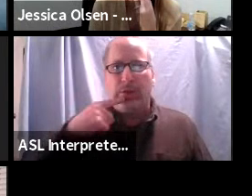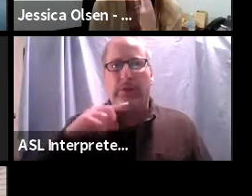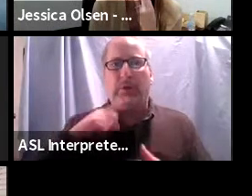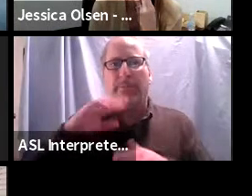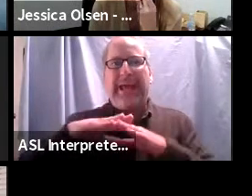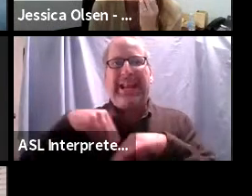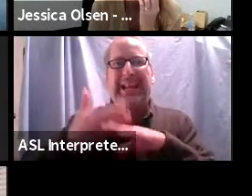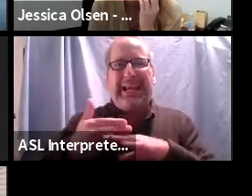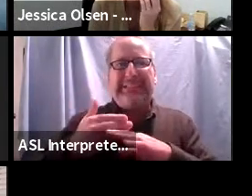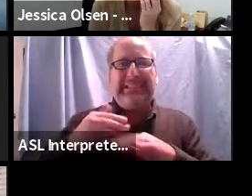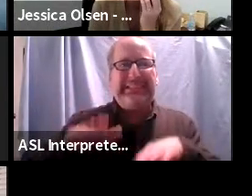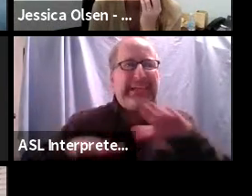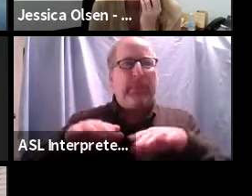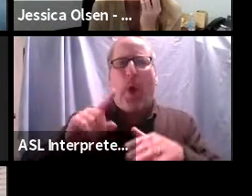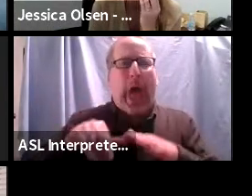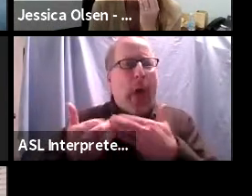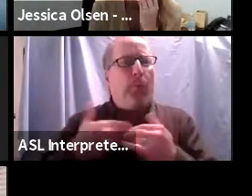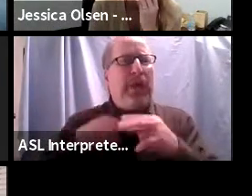this information.